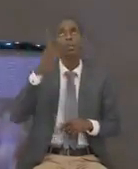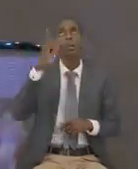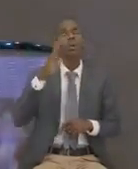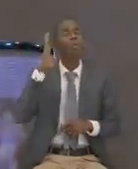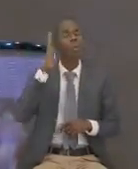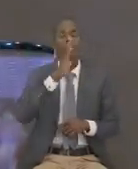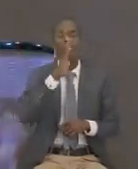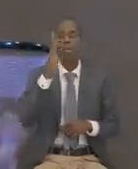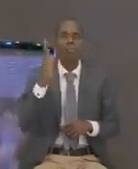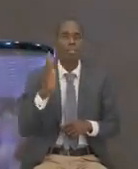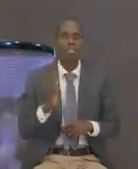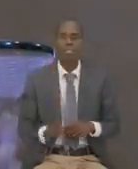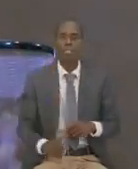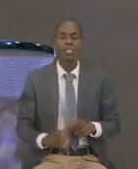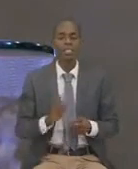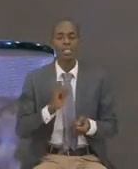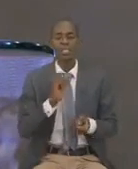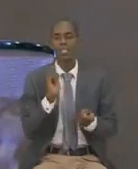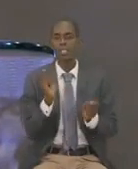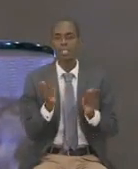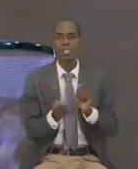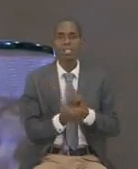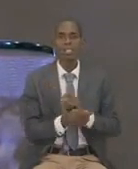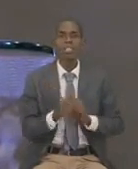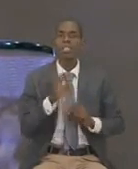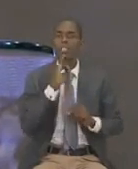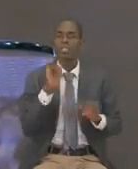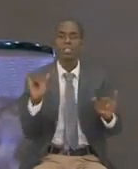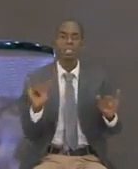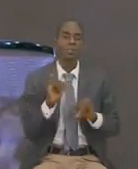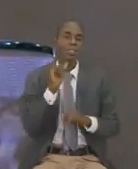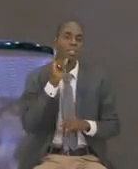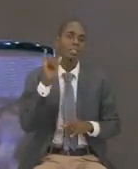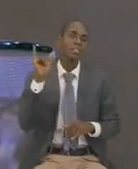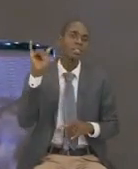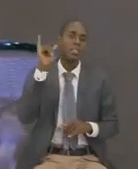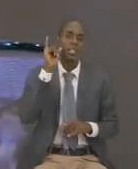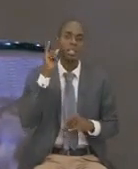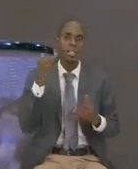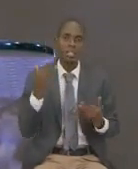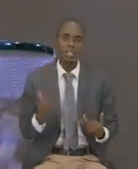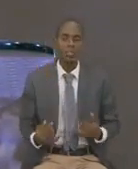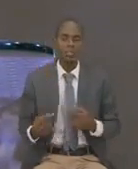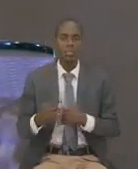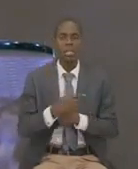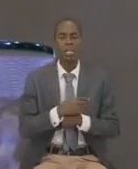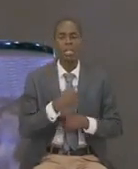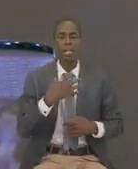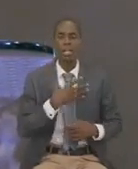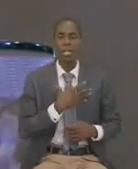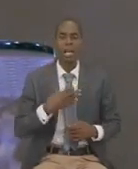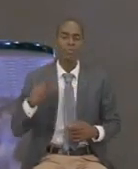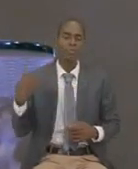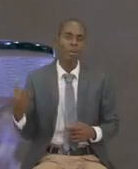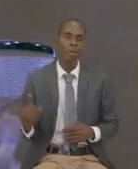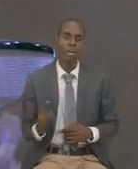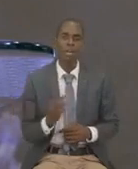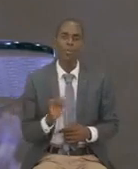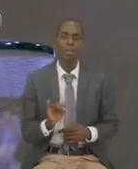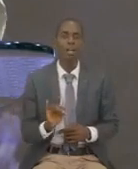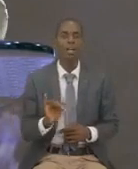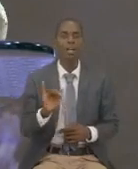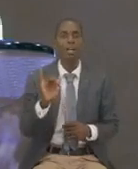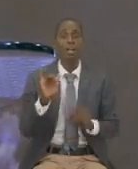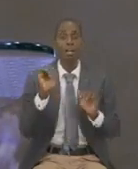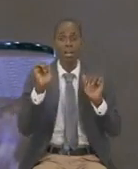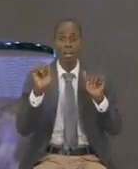My God will never change. The same yesterday, today, and